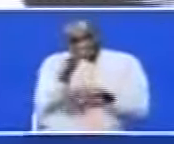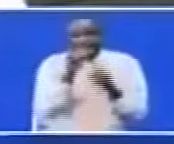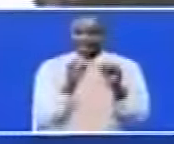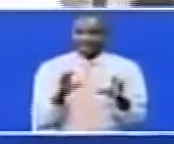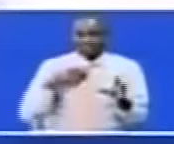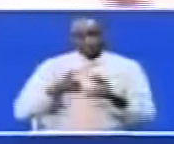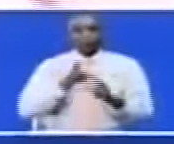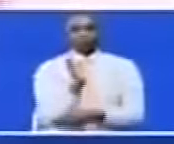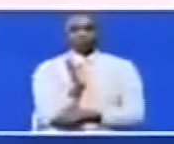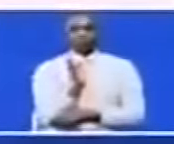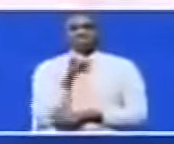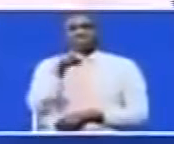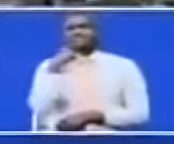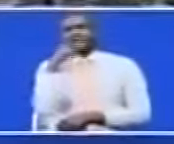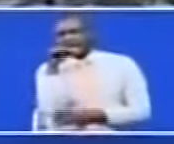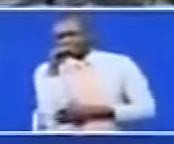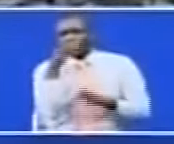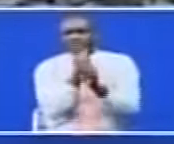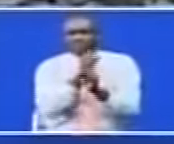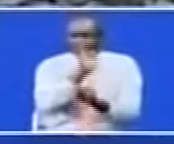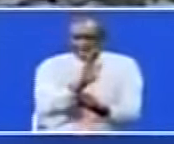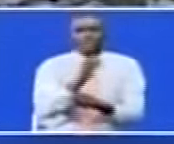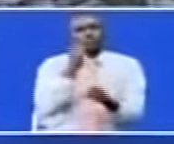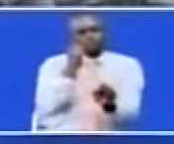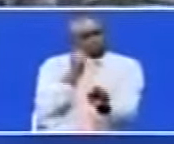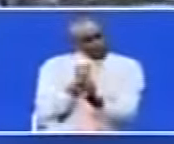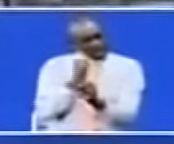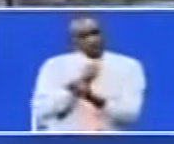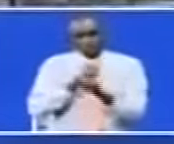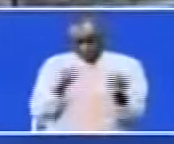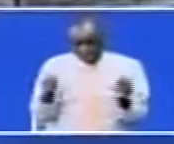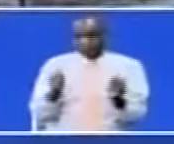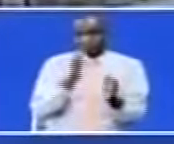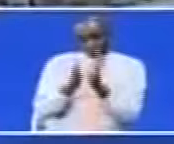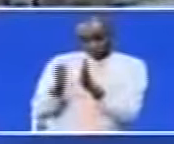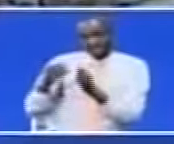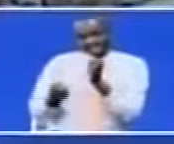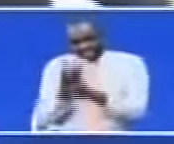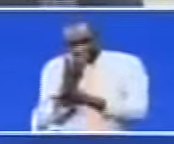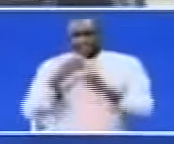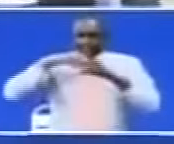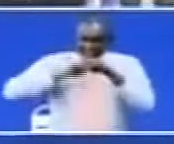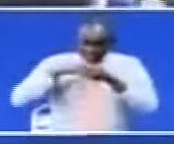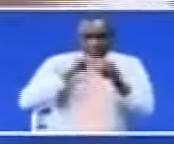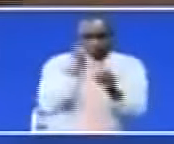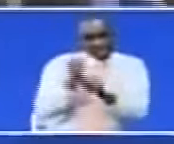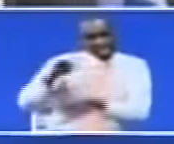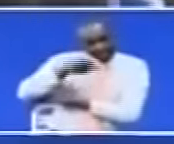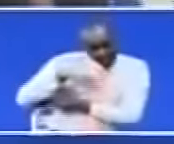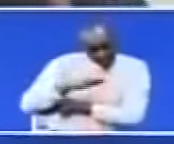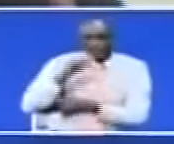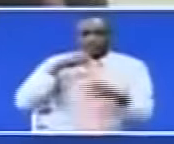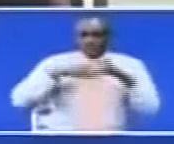Instead, Deloitte is urging organizations to make work more meaningful, foster great management, establish flexible working